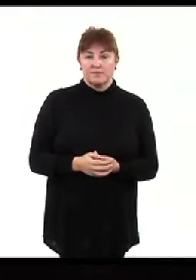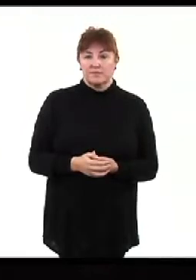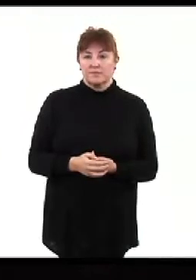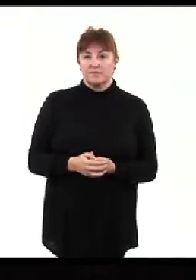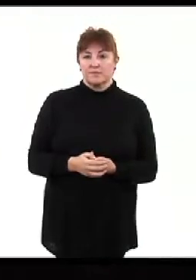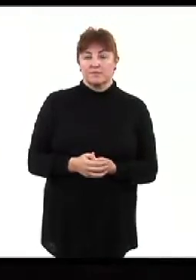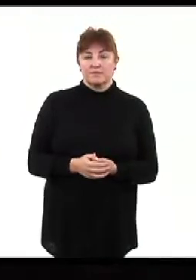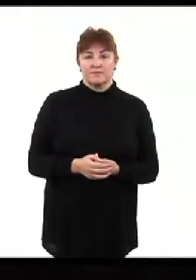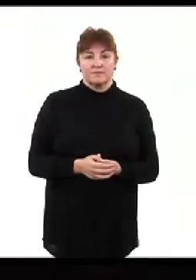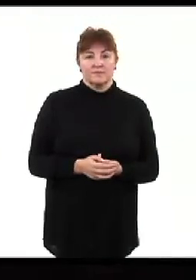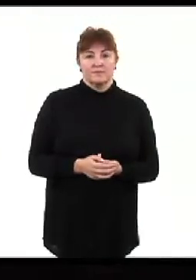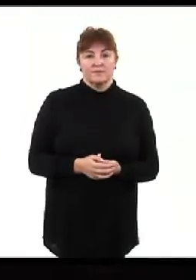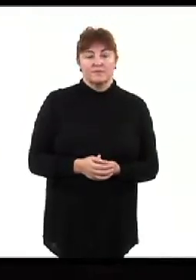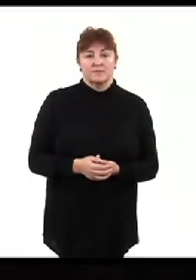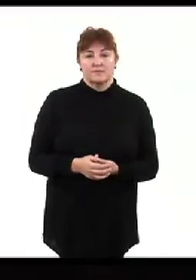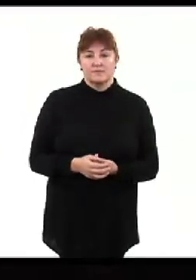So,